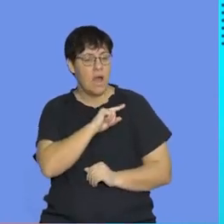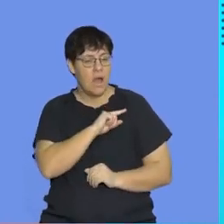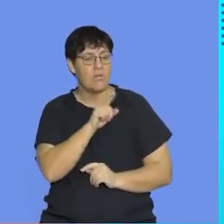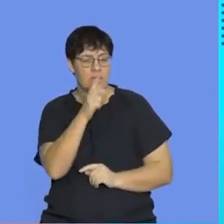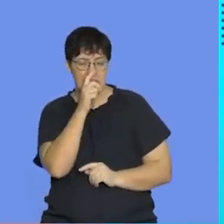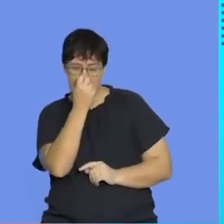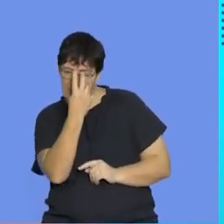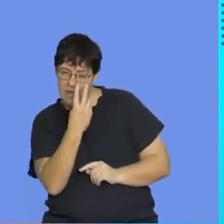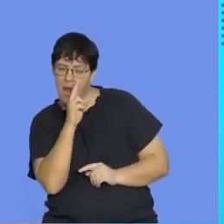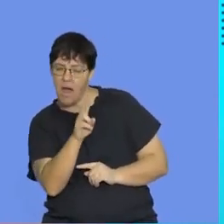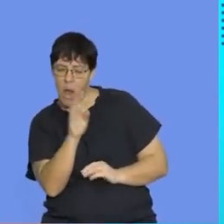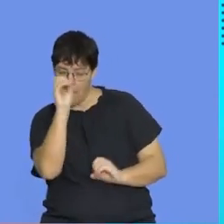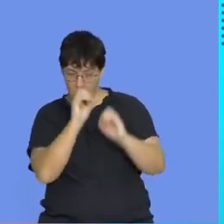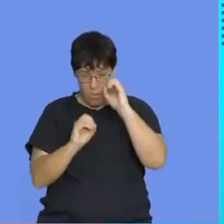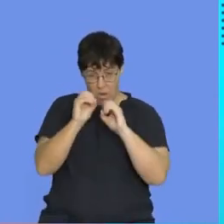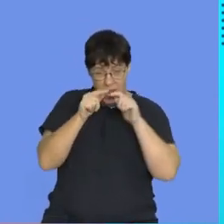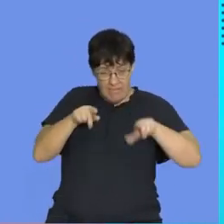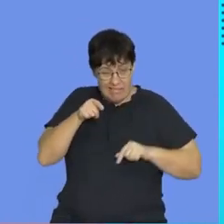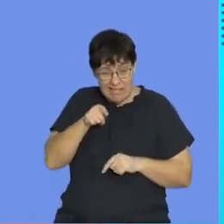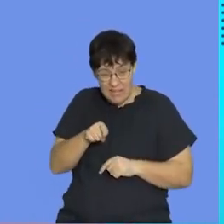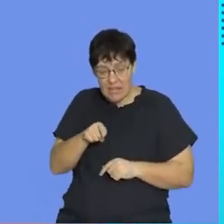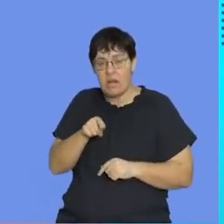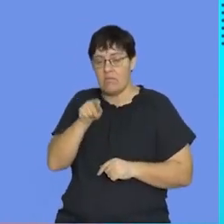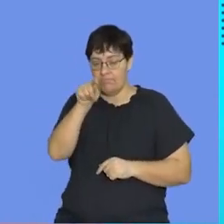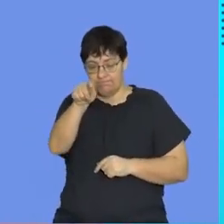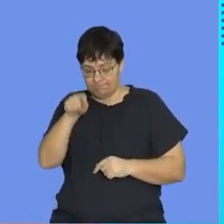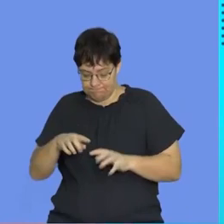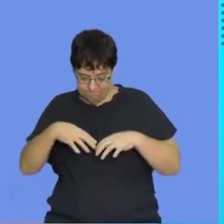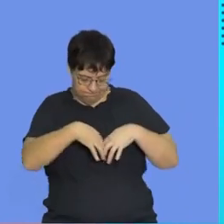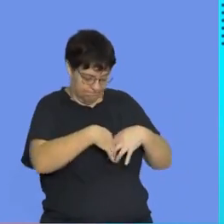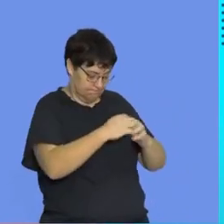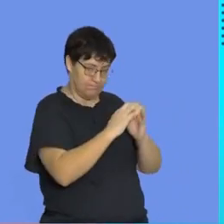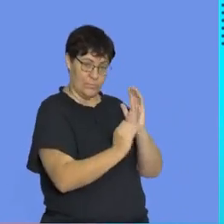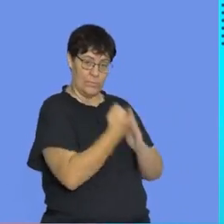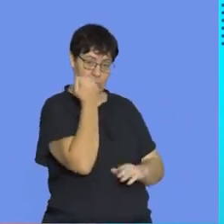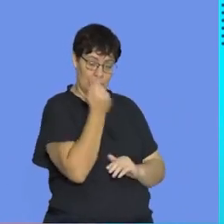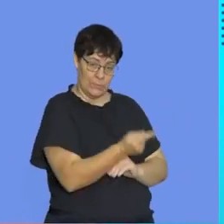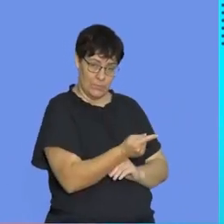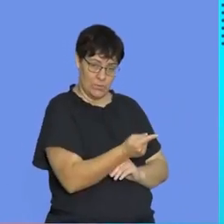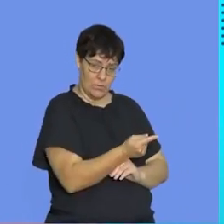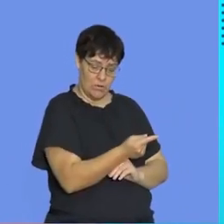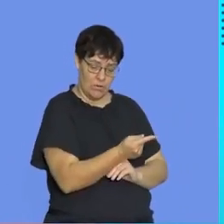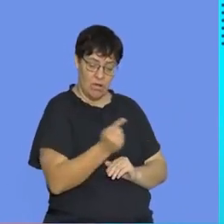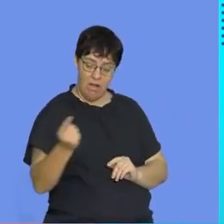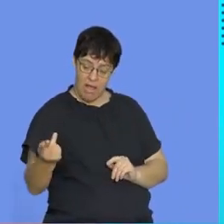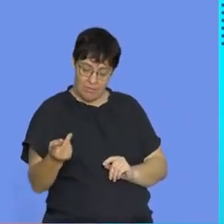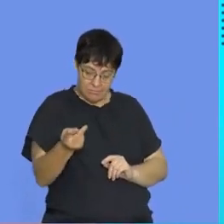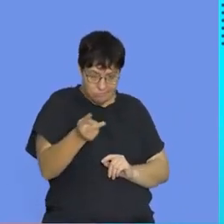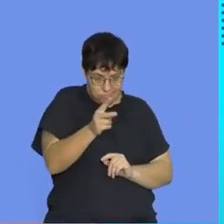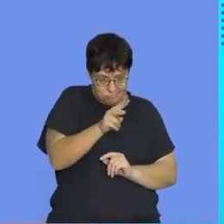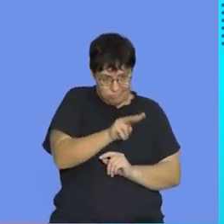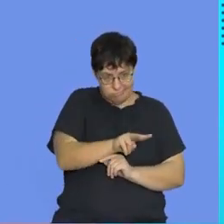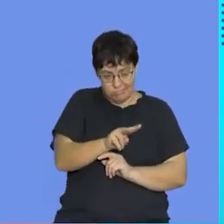a molecular level, when we say, new substances are formed, what exactly should have happened until that point when